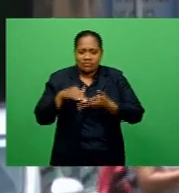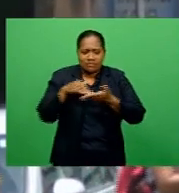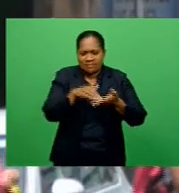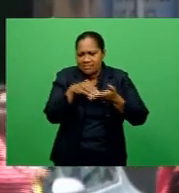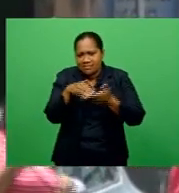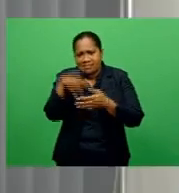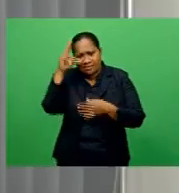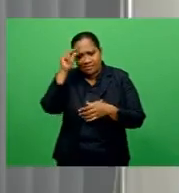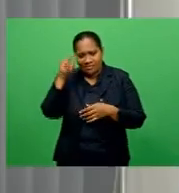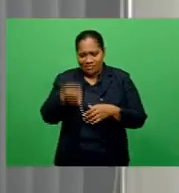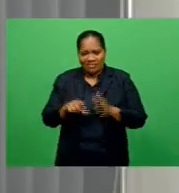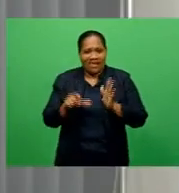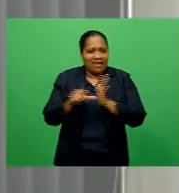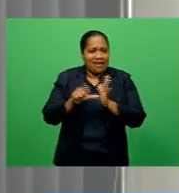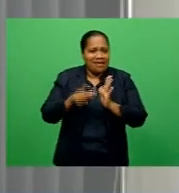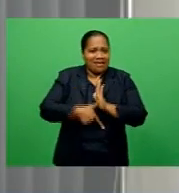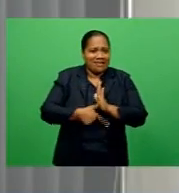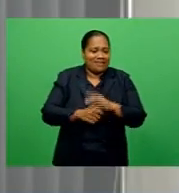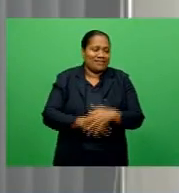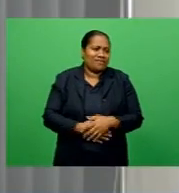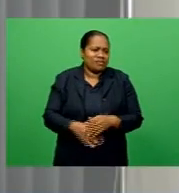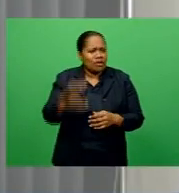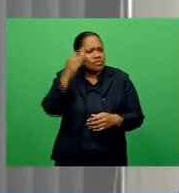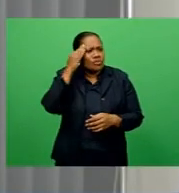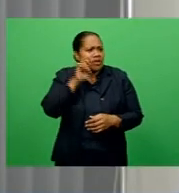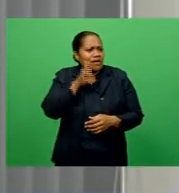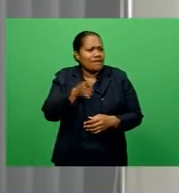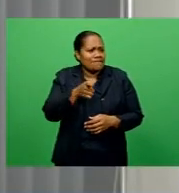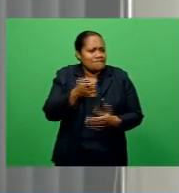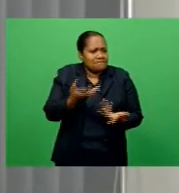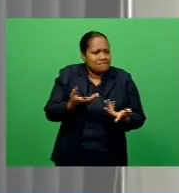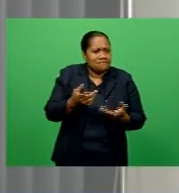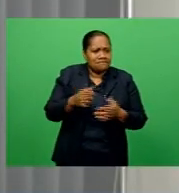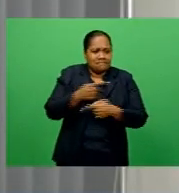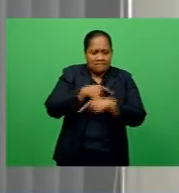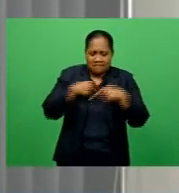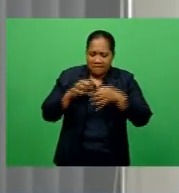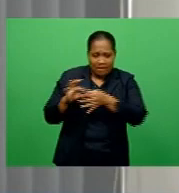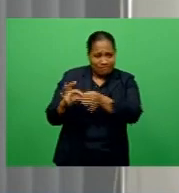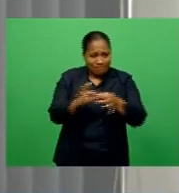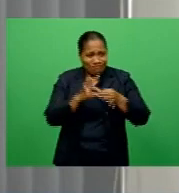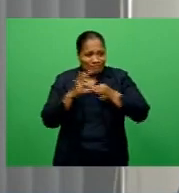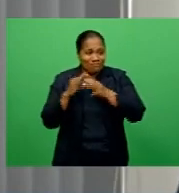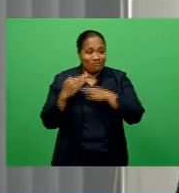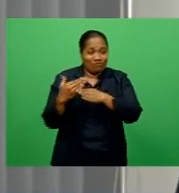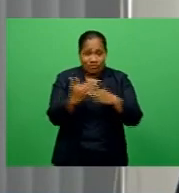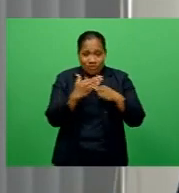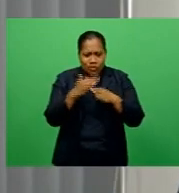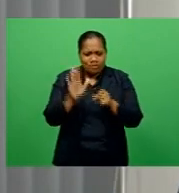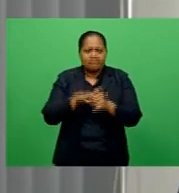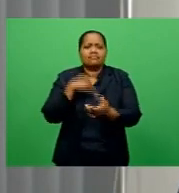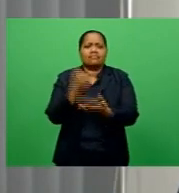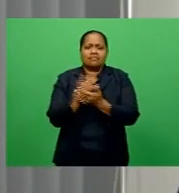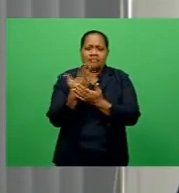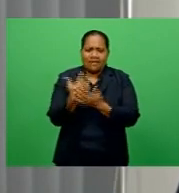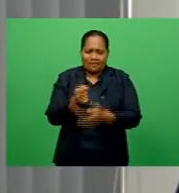tough times. Thought that if we work together to ensure that we have affordable